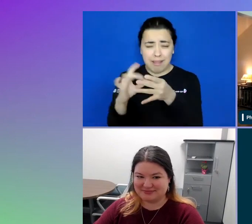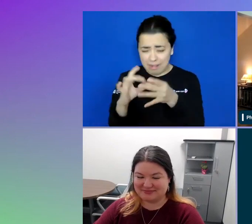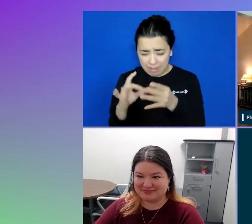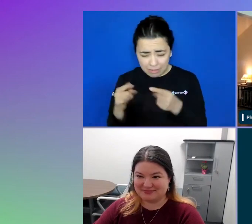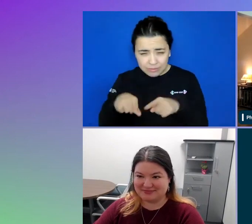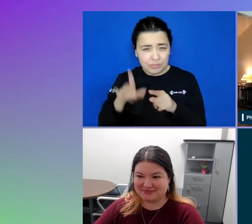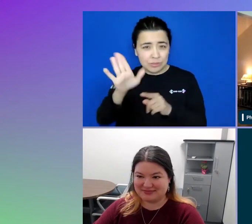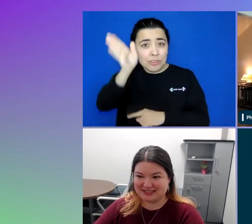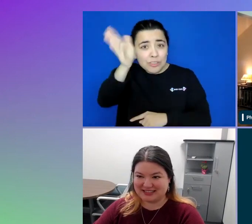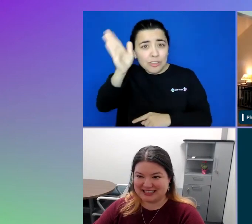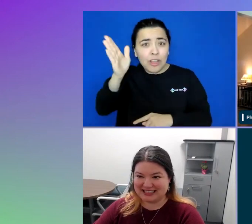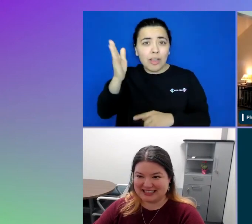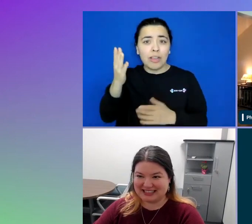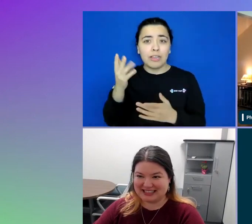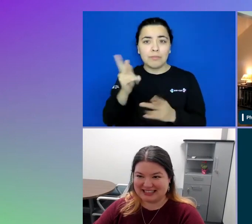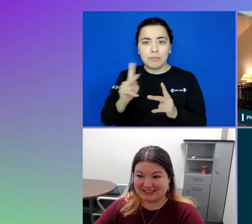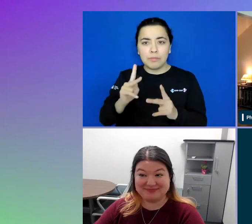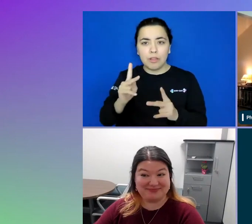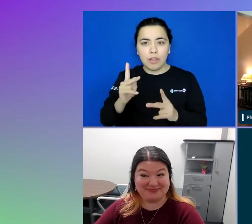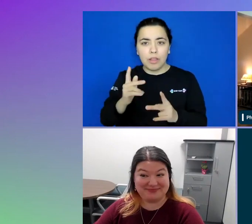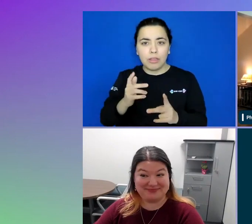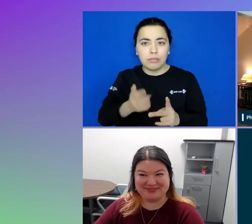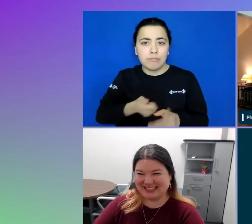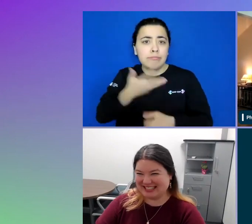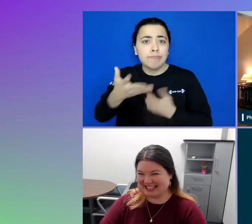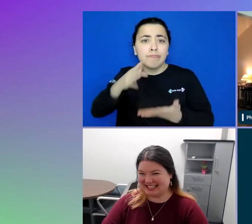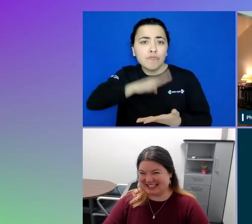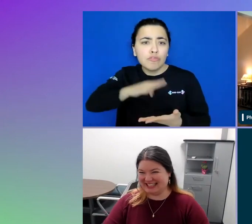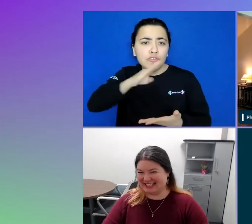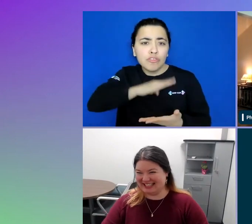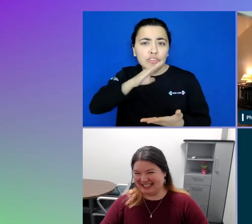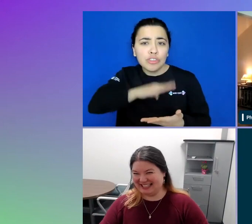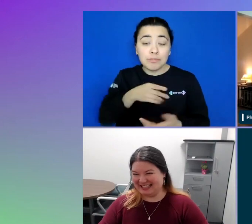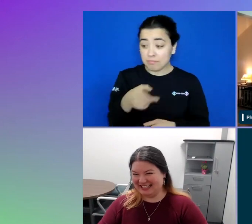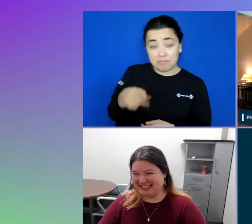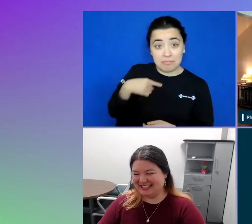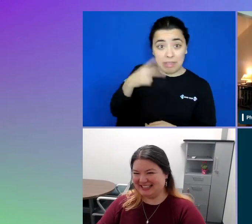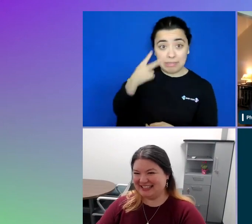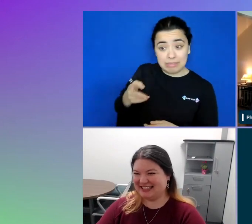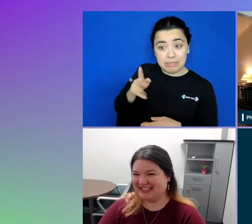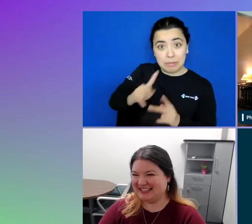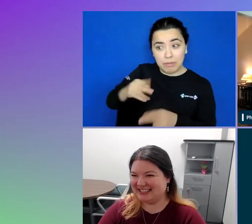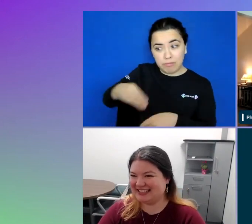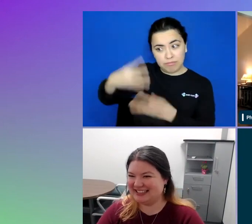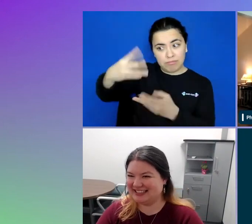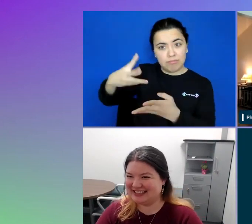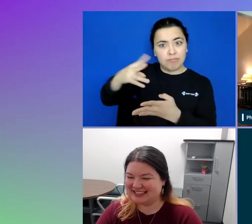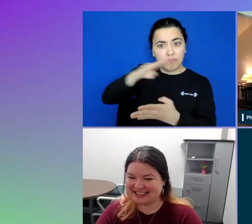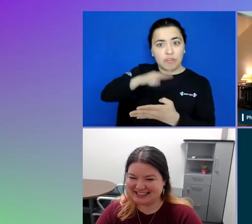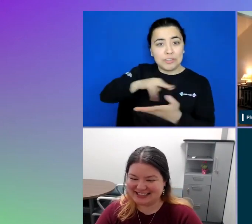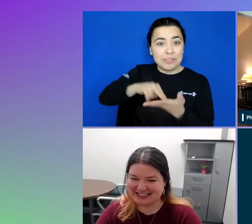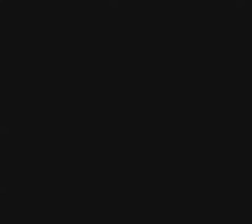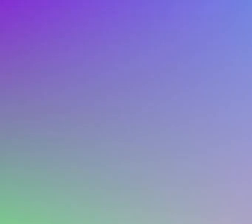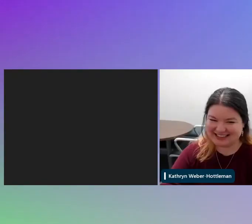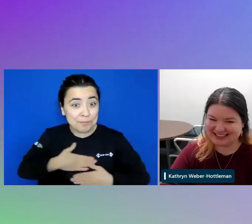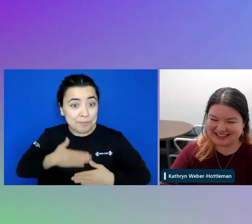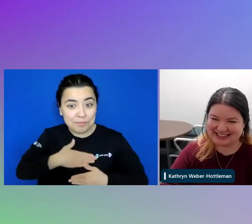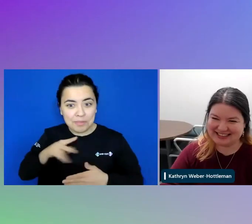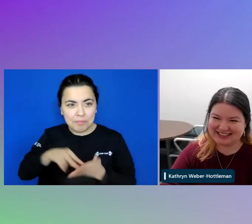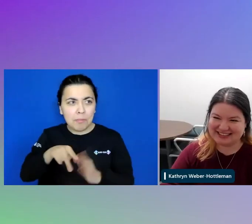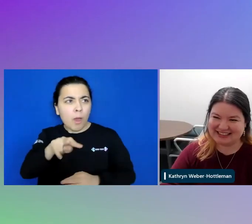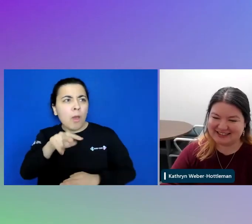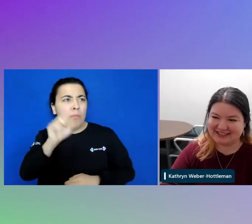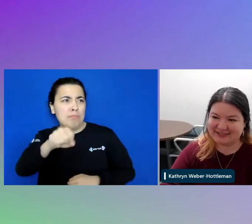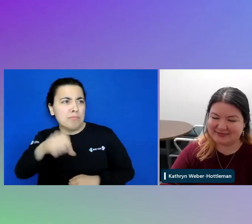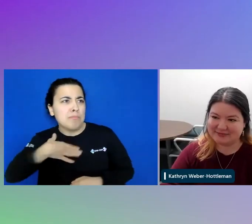talk where frustrations are coming out, which I'm seeing here, I think you're doing something that's resonating. And that's what